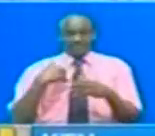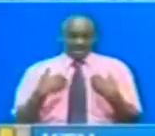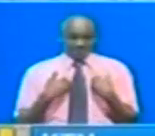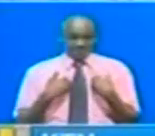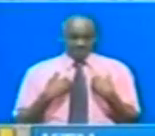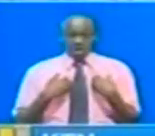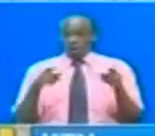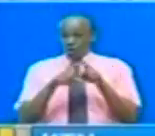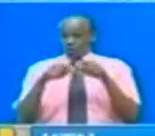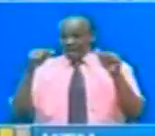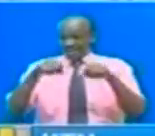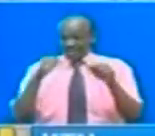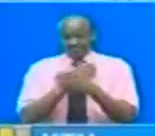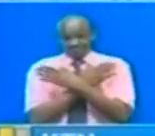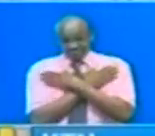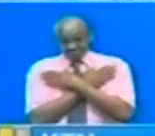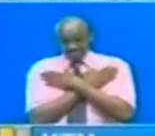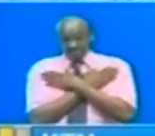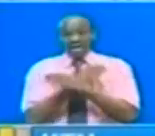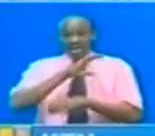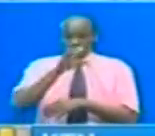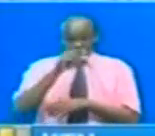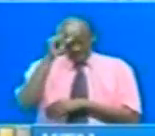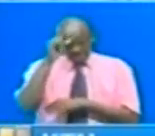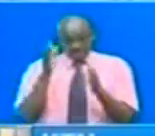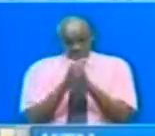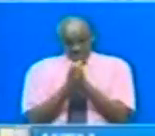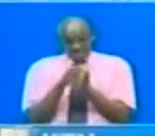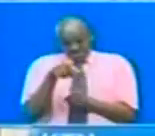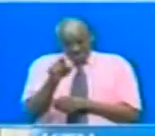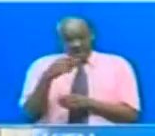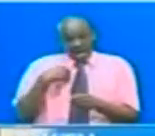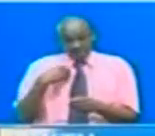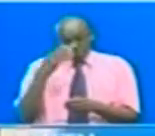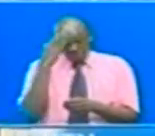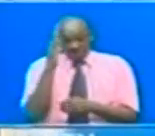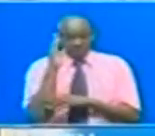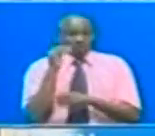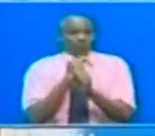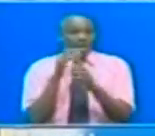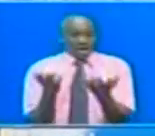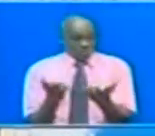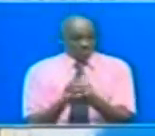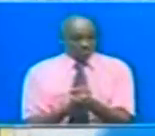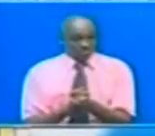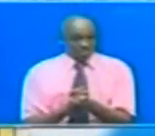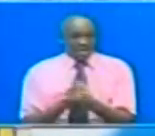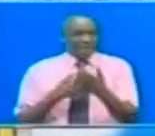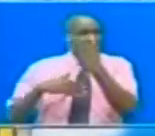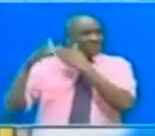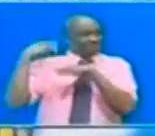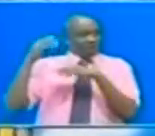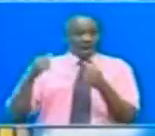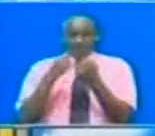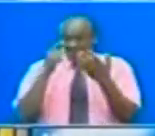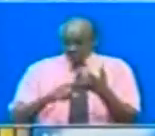also agreed that partnership between the national and county governments should be enhanced in the management of security in counties. However, previous disarmament exercises